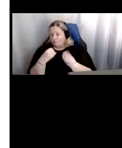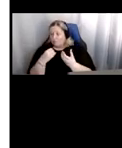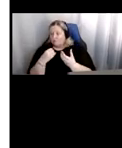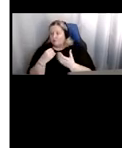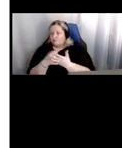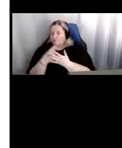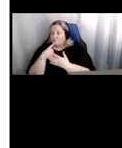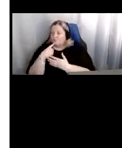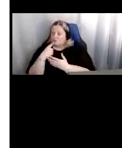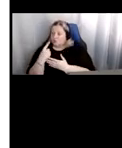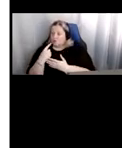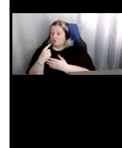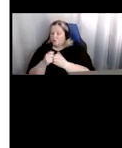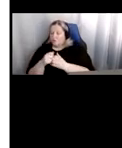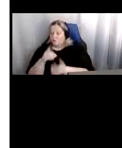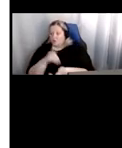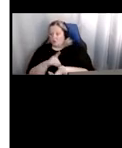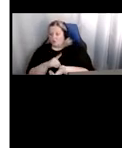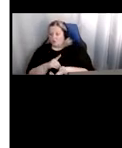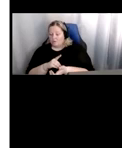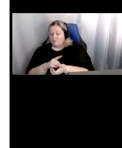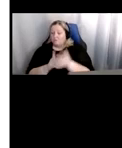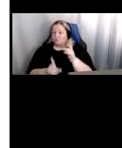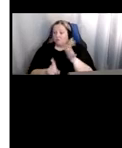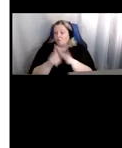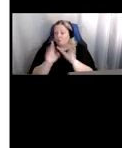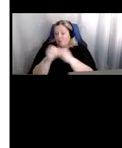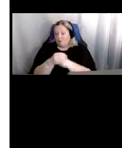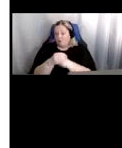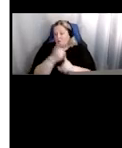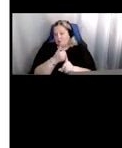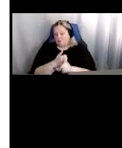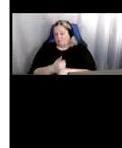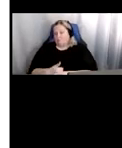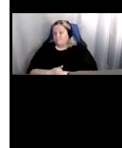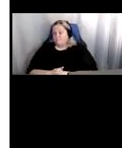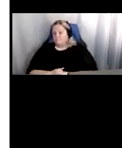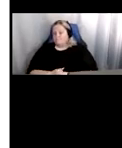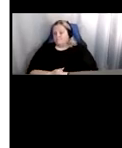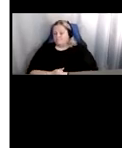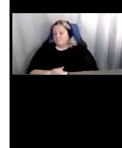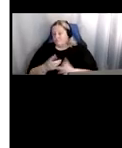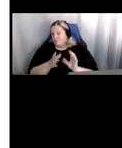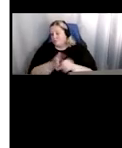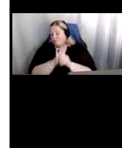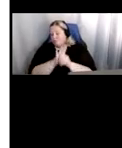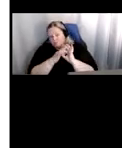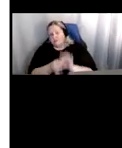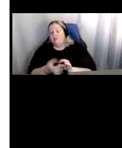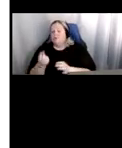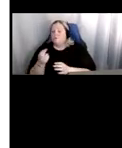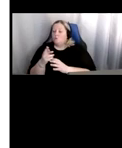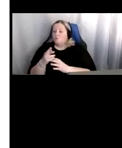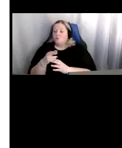do telehealth with your practitioner as opposed to having to go into the office, whether that's due to COVID or whether it's due to lack